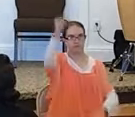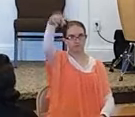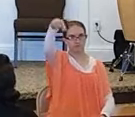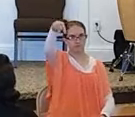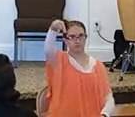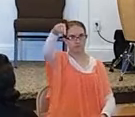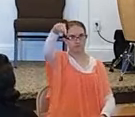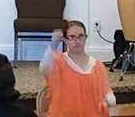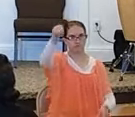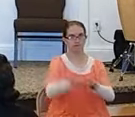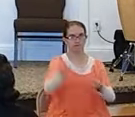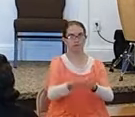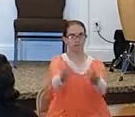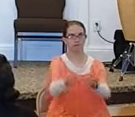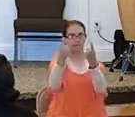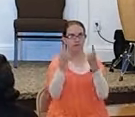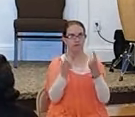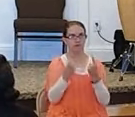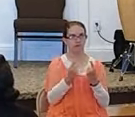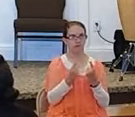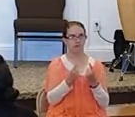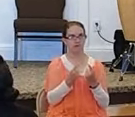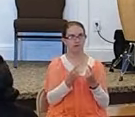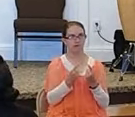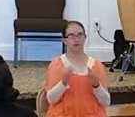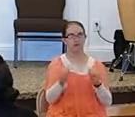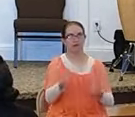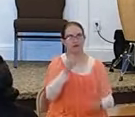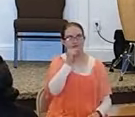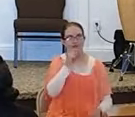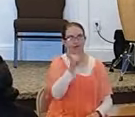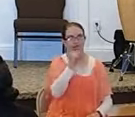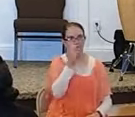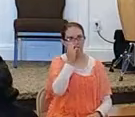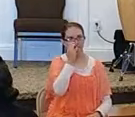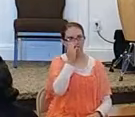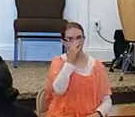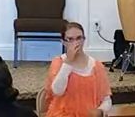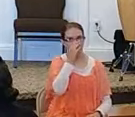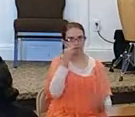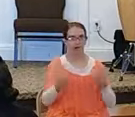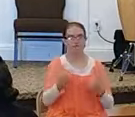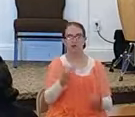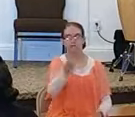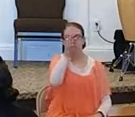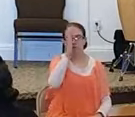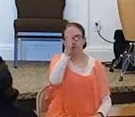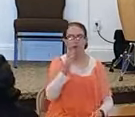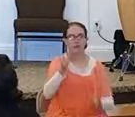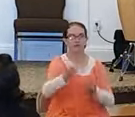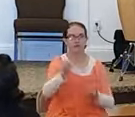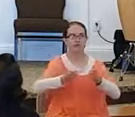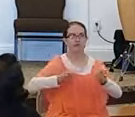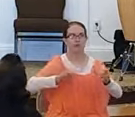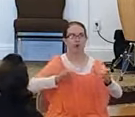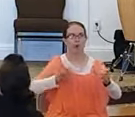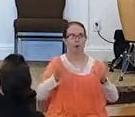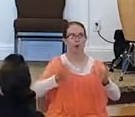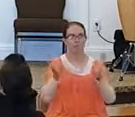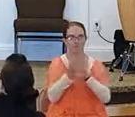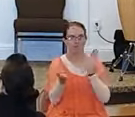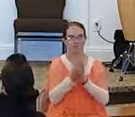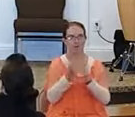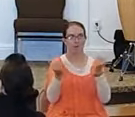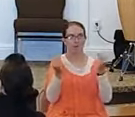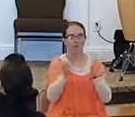to compare to what's coming. But can I tell you today that we've got a God that is in control. Hallelujah. Yeah.